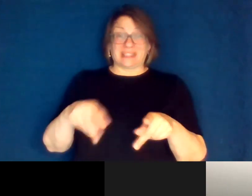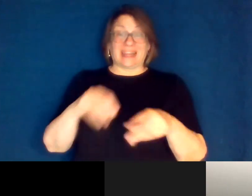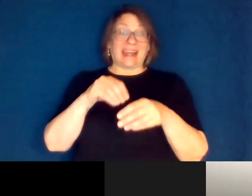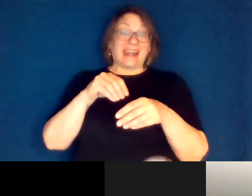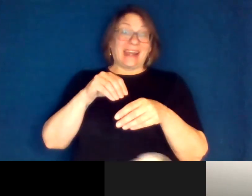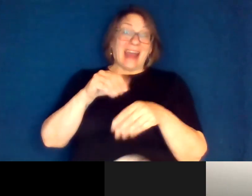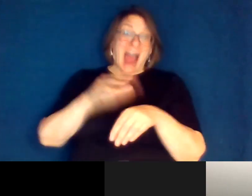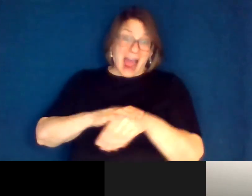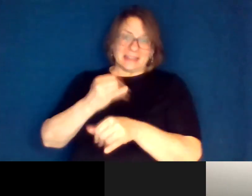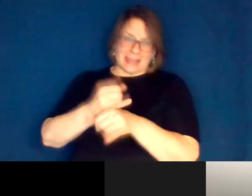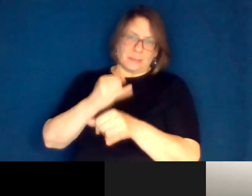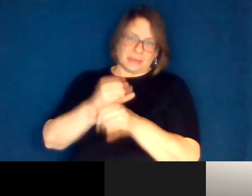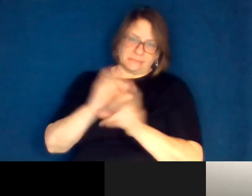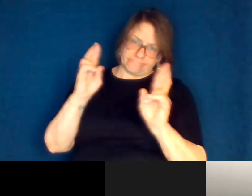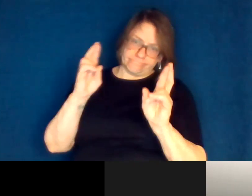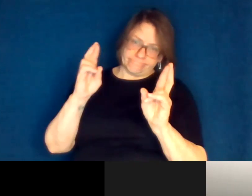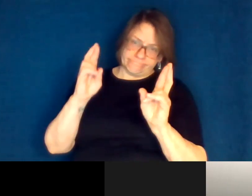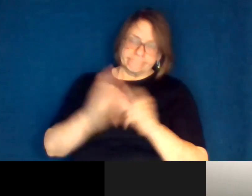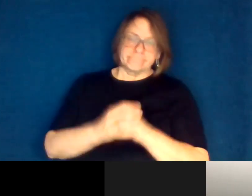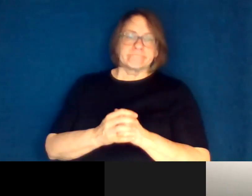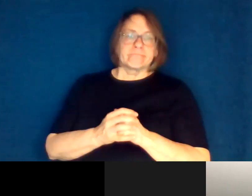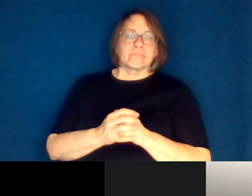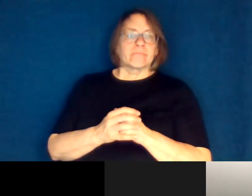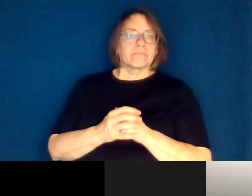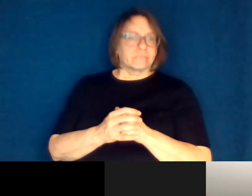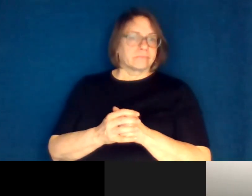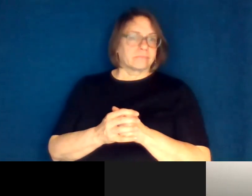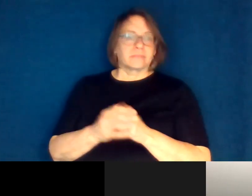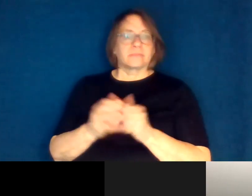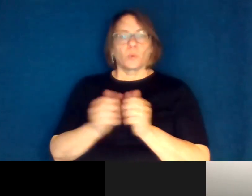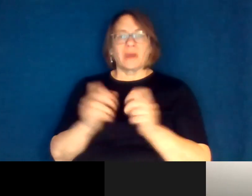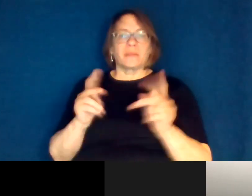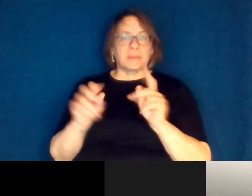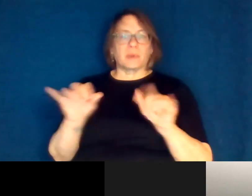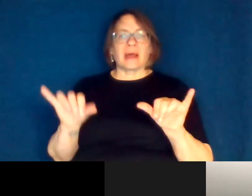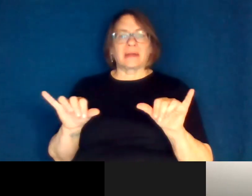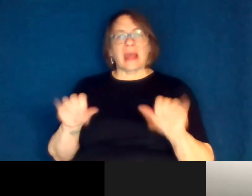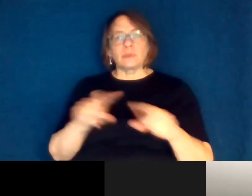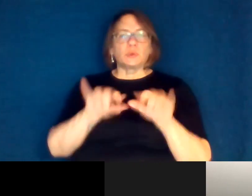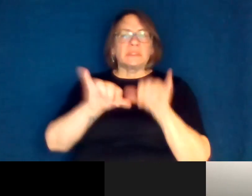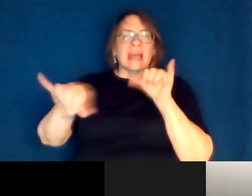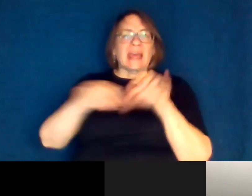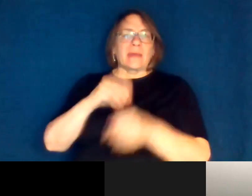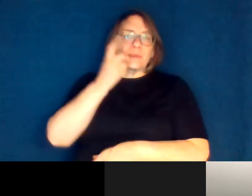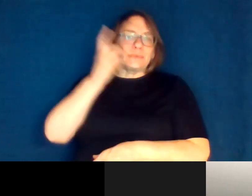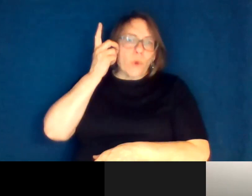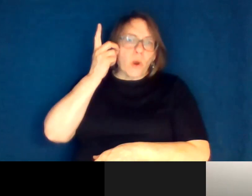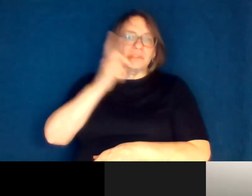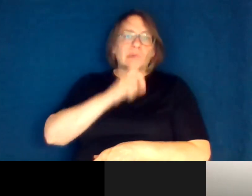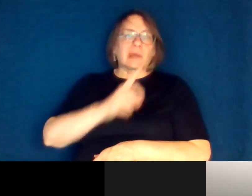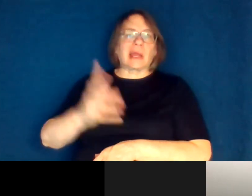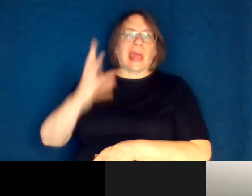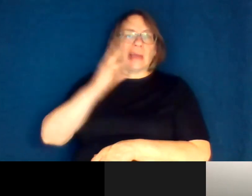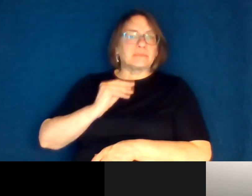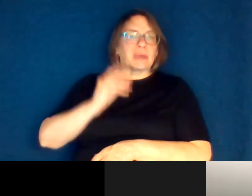residency on our campus, with people, being able to stay in dorms and experience